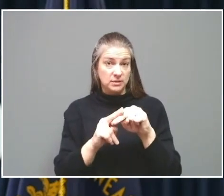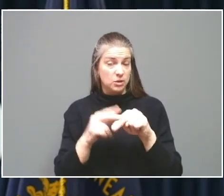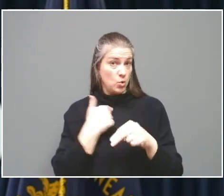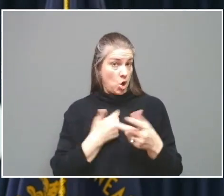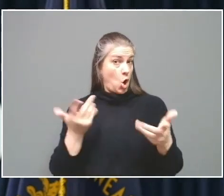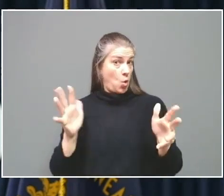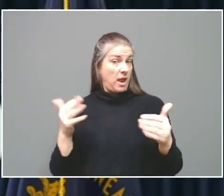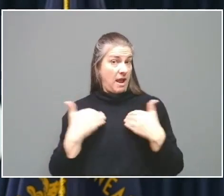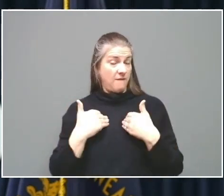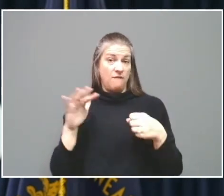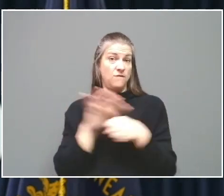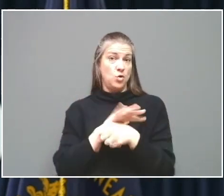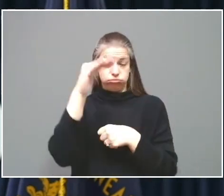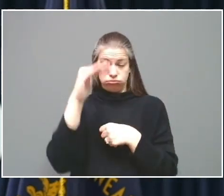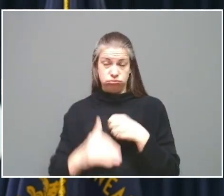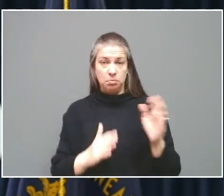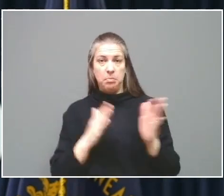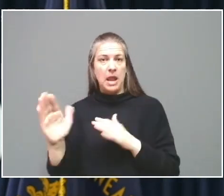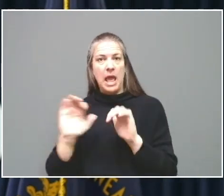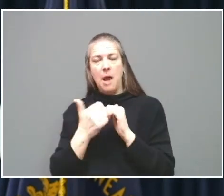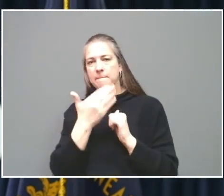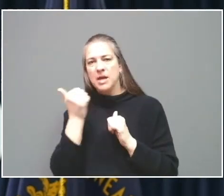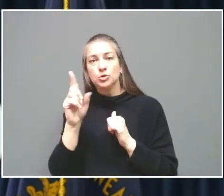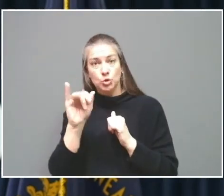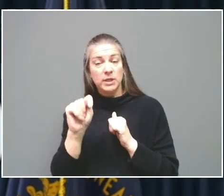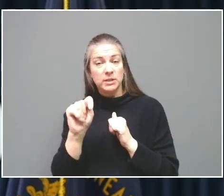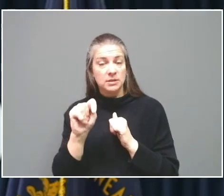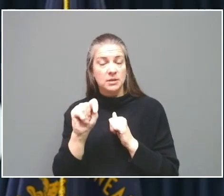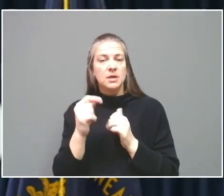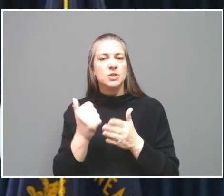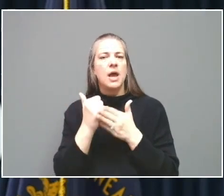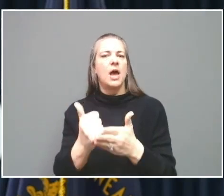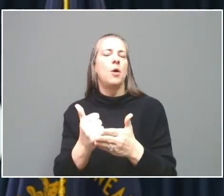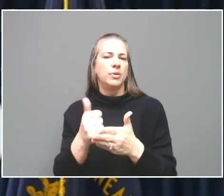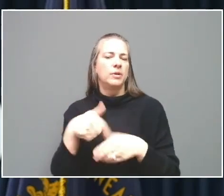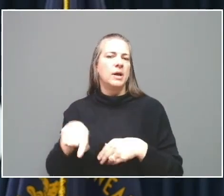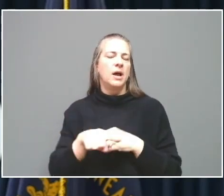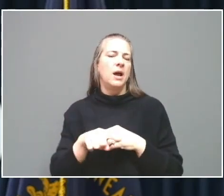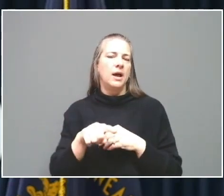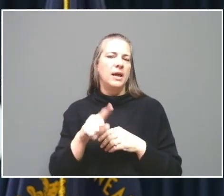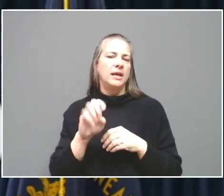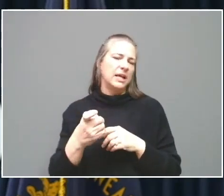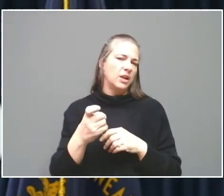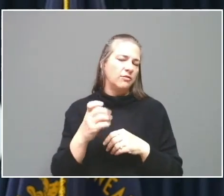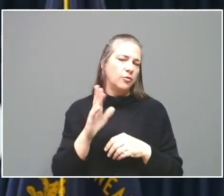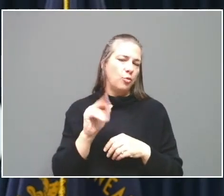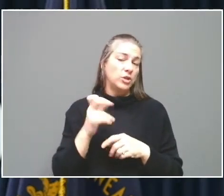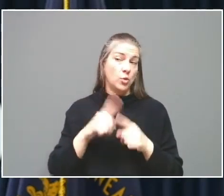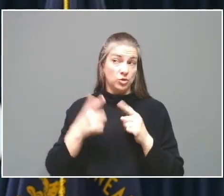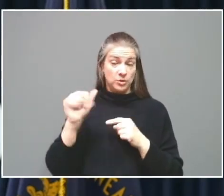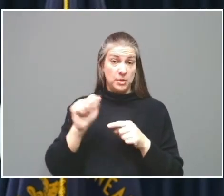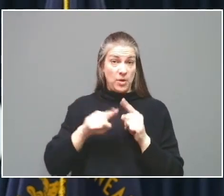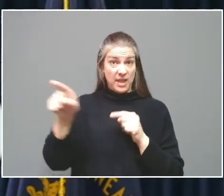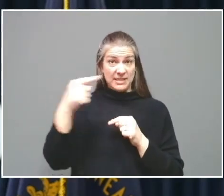a full plan about how best to do that to help our executive branch. And I believe what the General Assembly is saying is you haven't